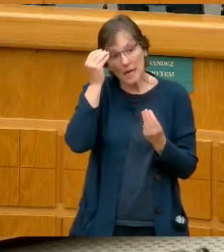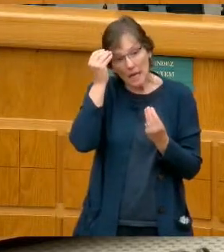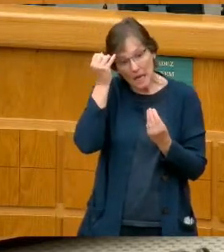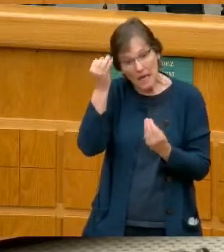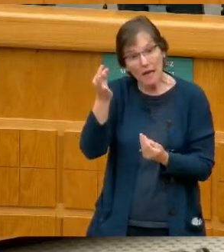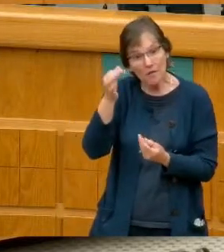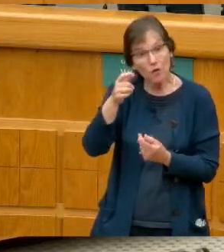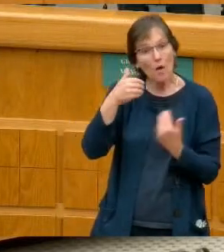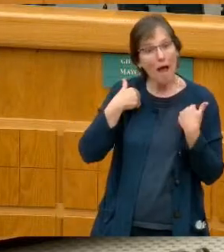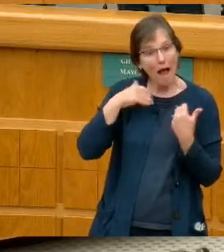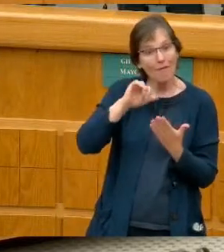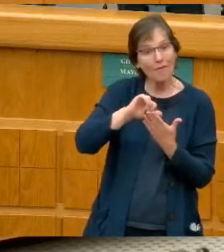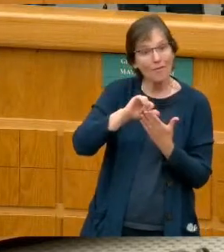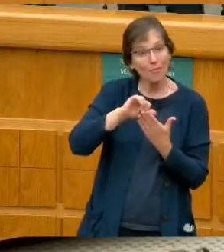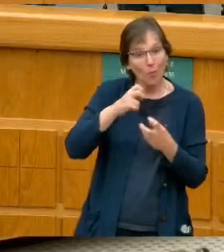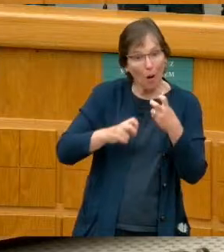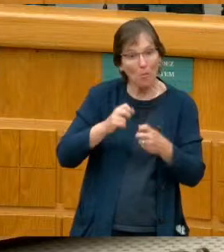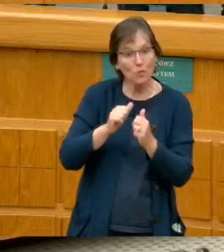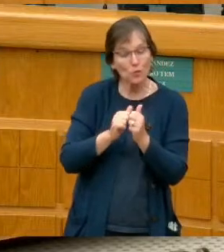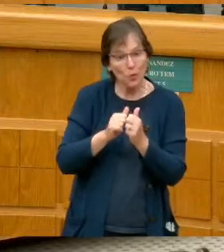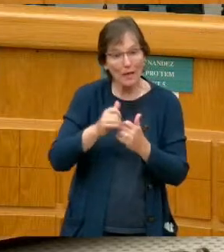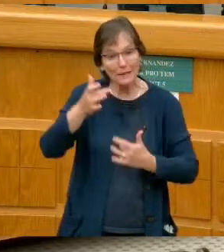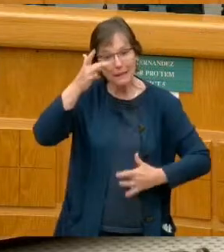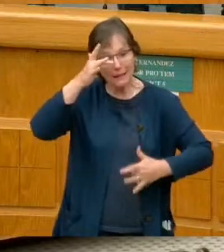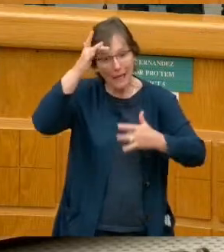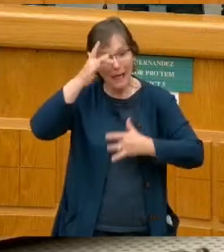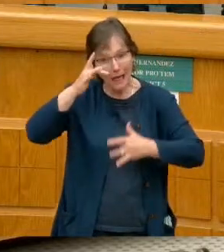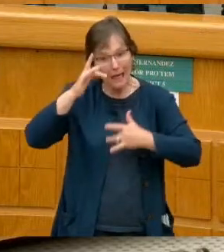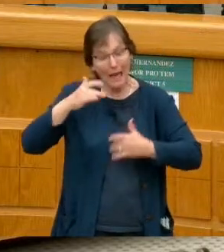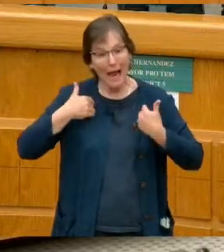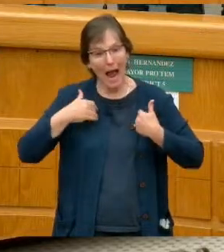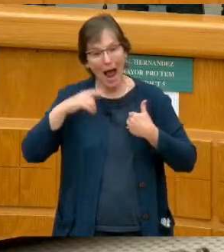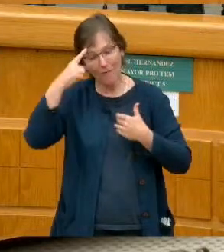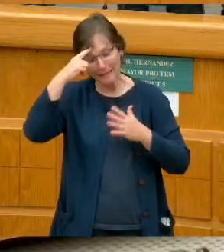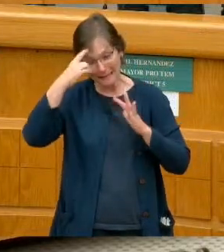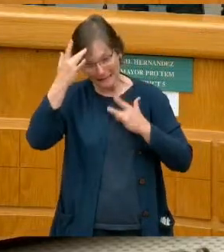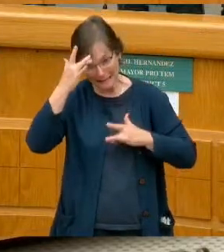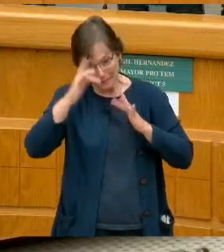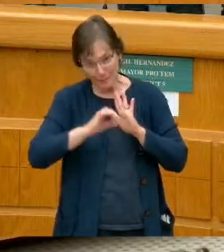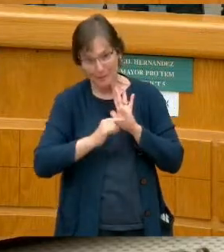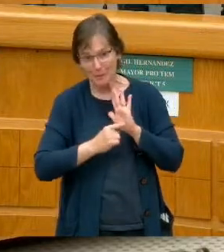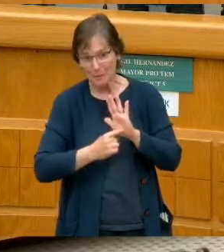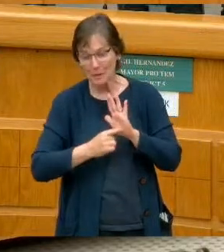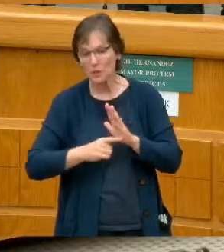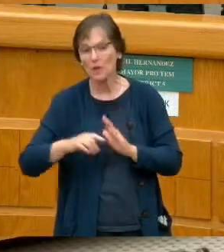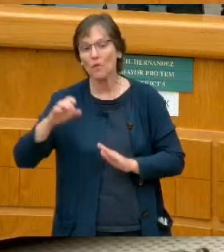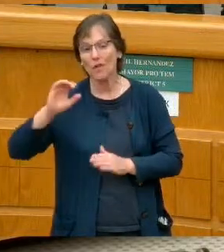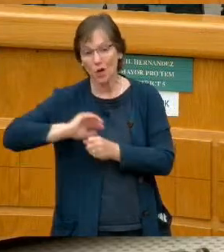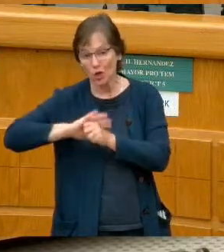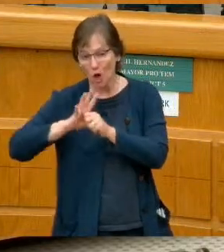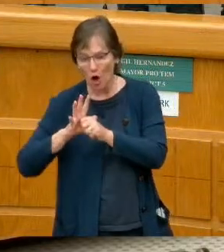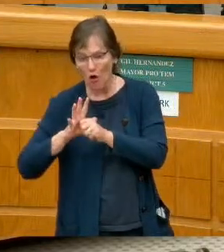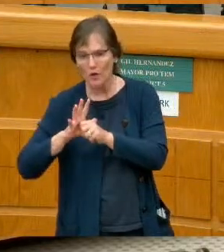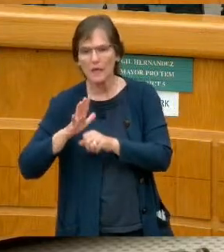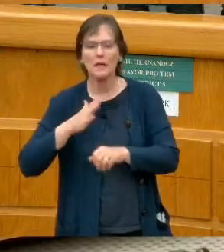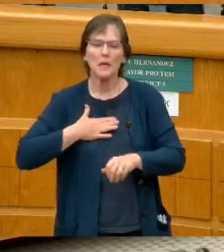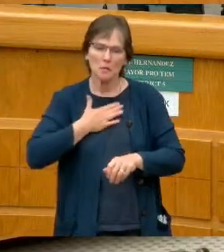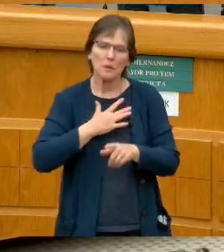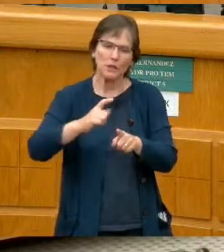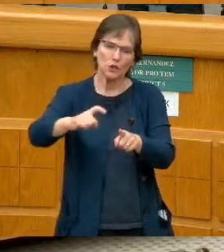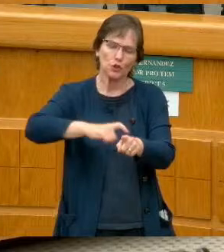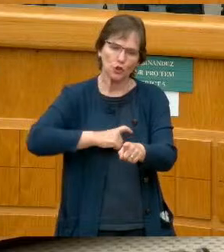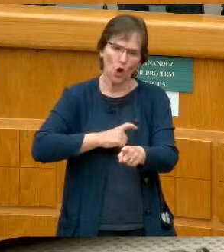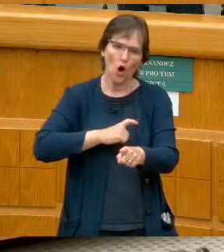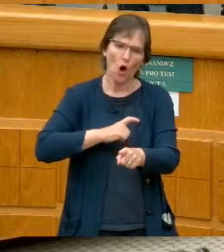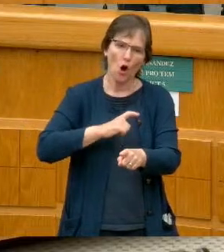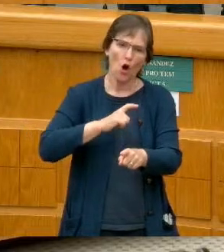call the 826-7200 to be screened. We have 33 people scheduled. The state testing team